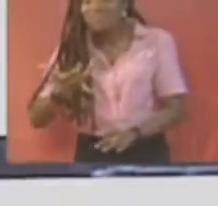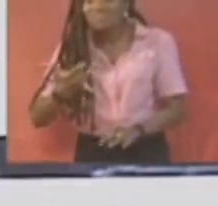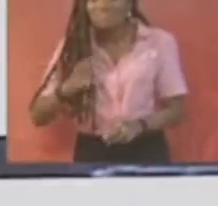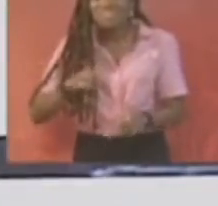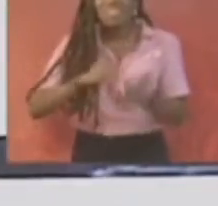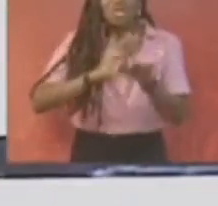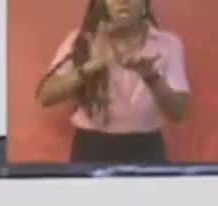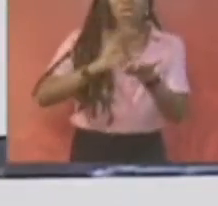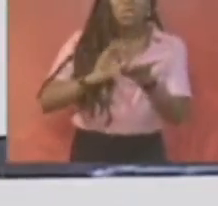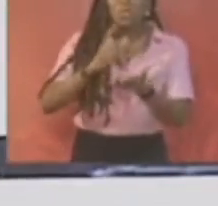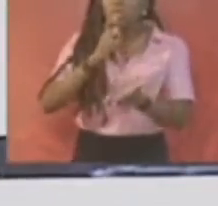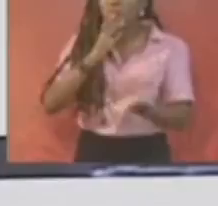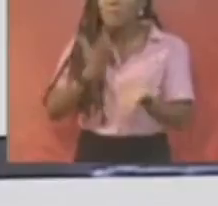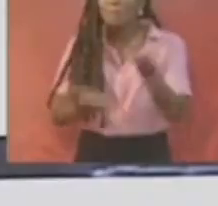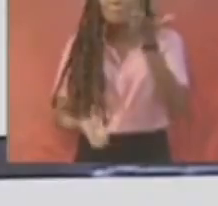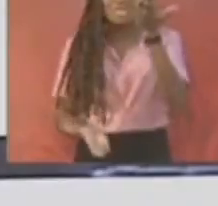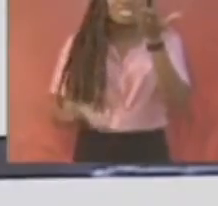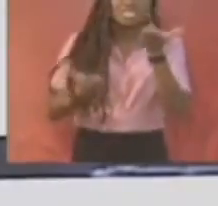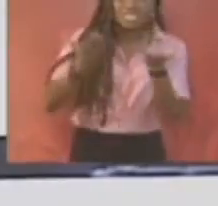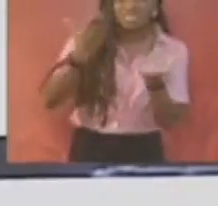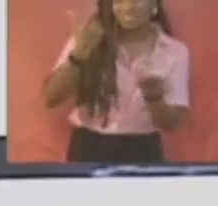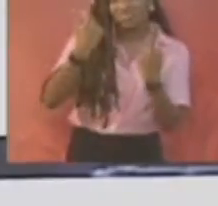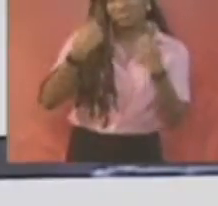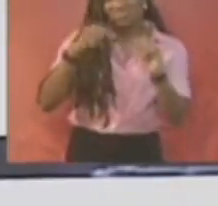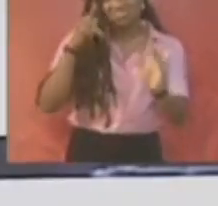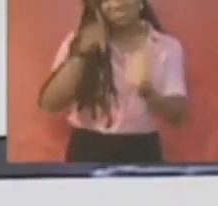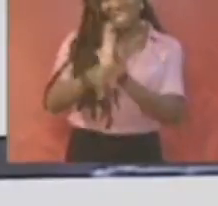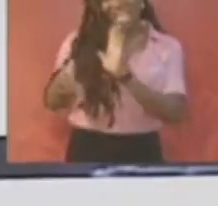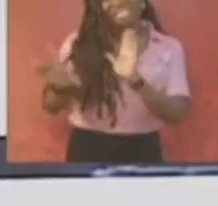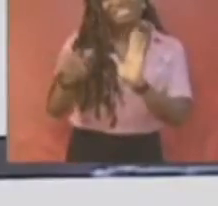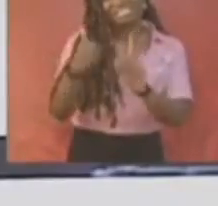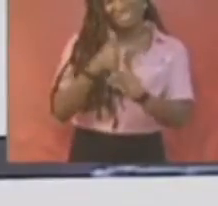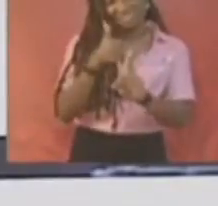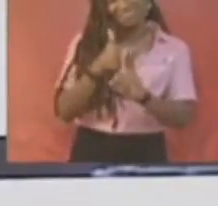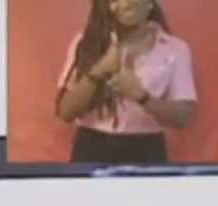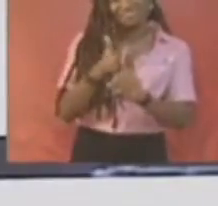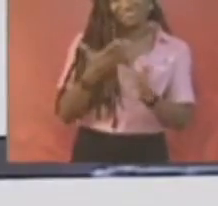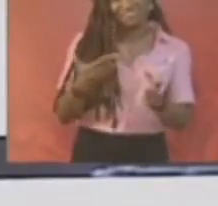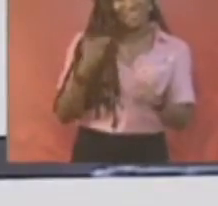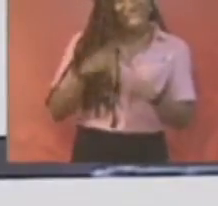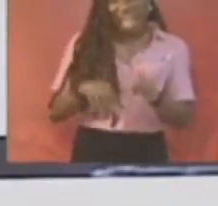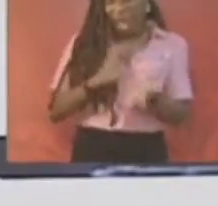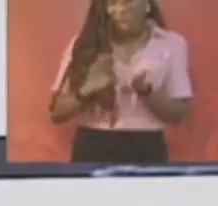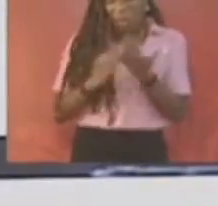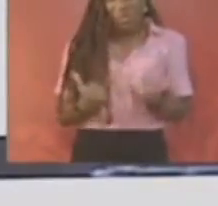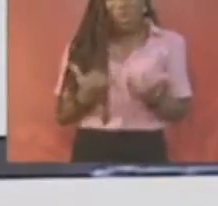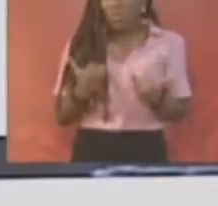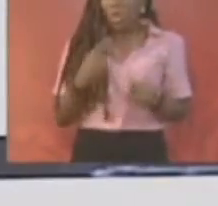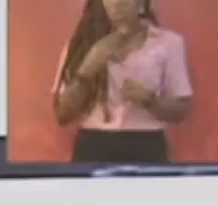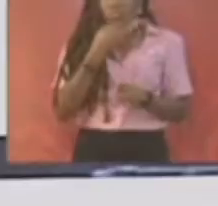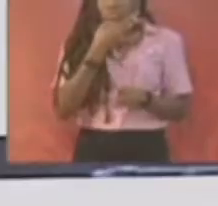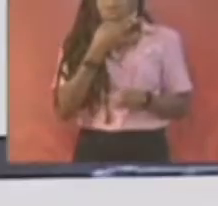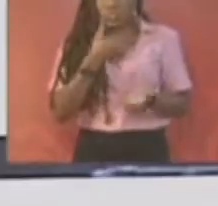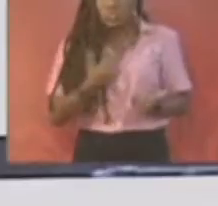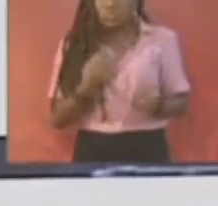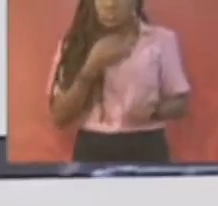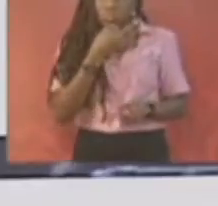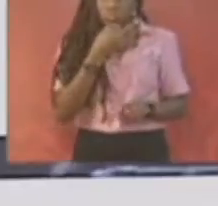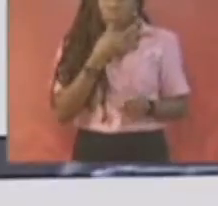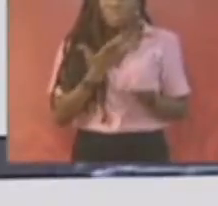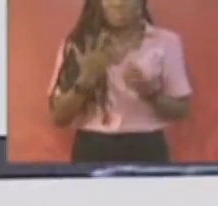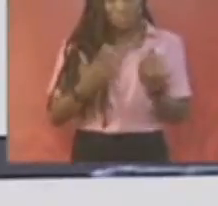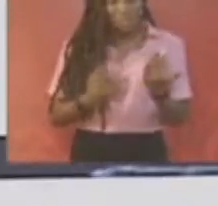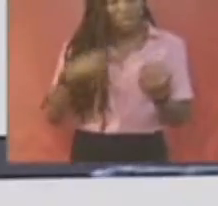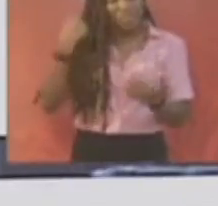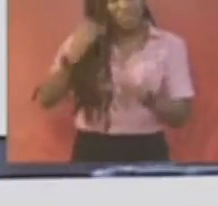have been instituted to manage it might have the effect on people who are vulnerable to suicide.